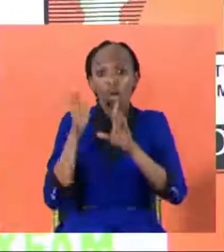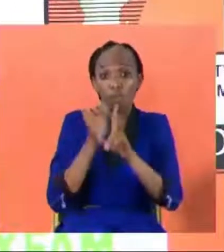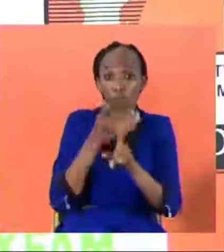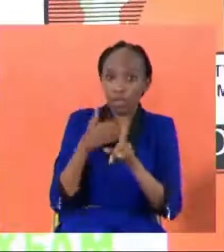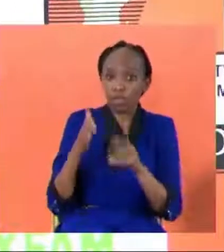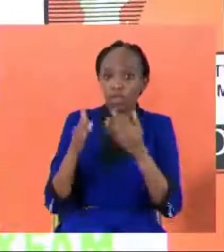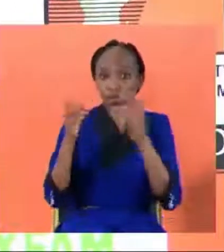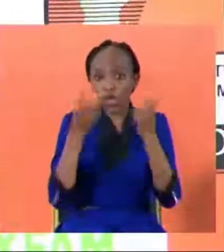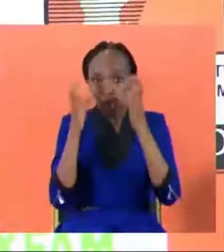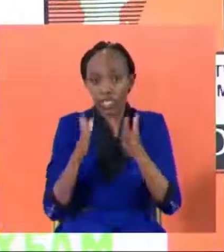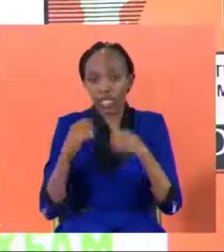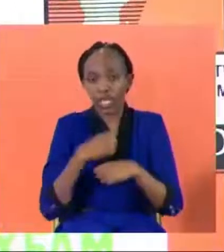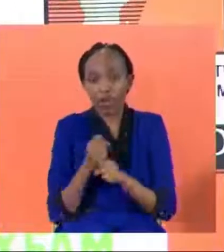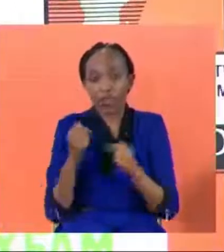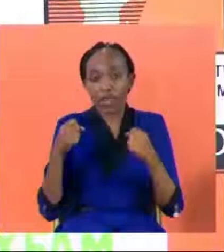them care about